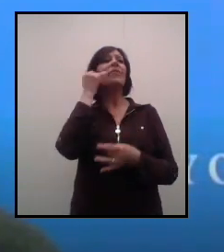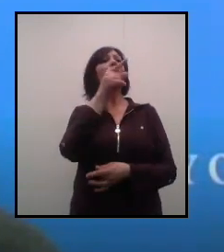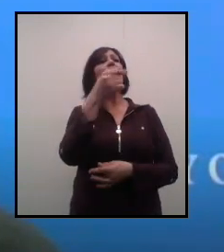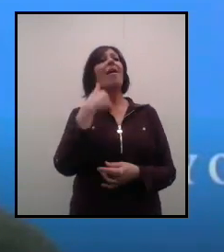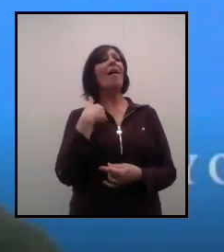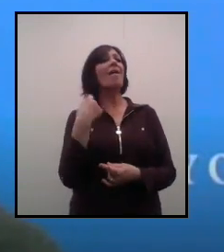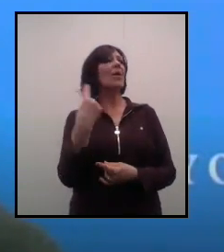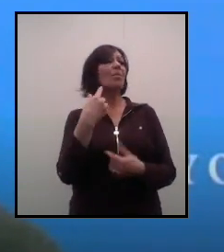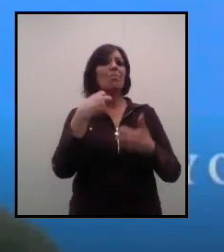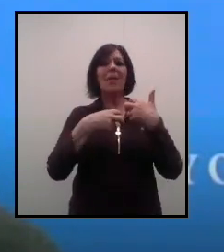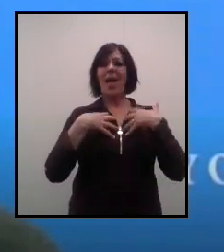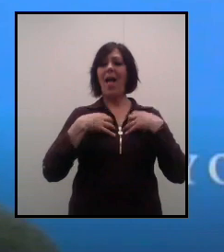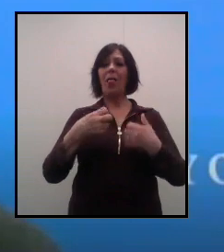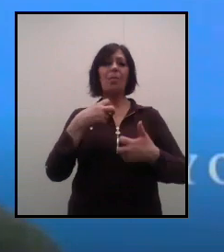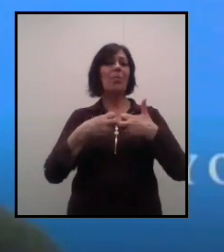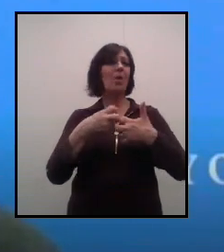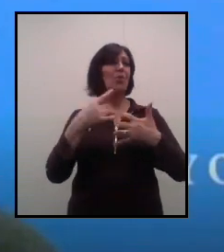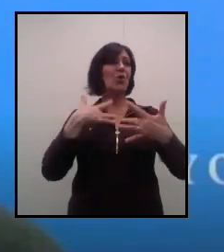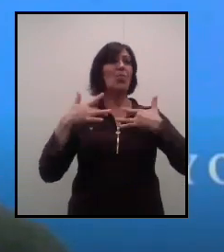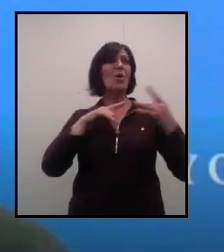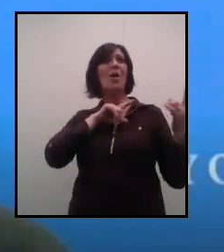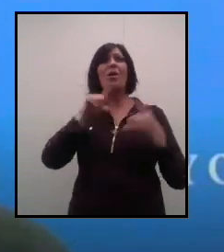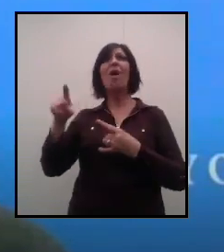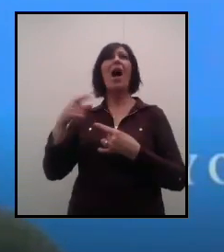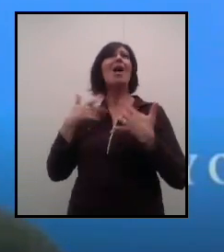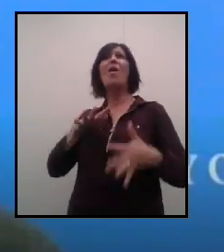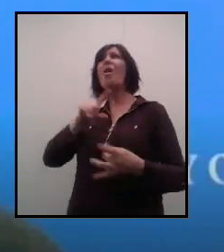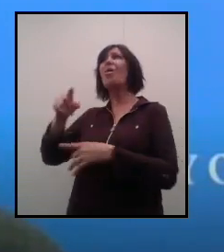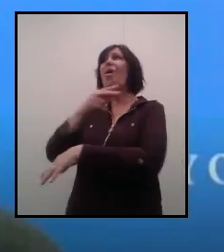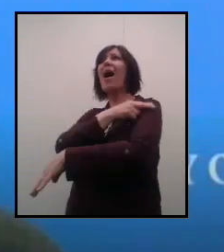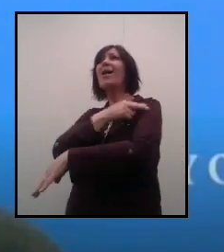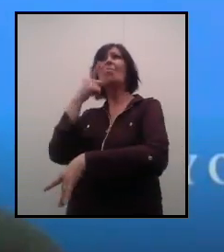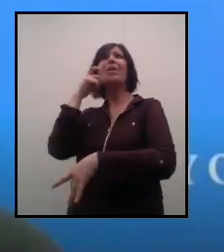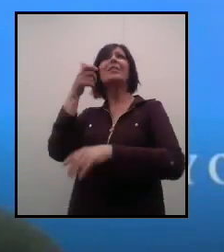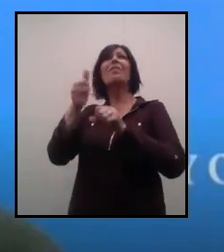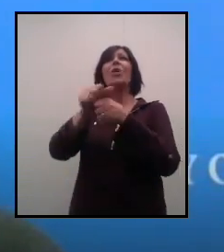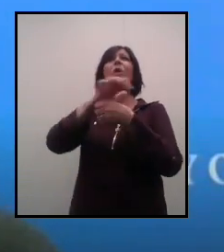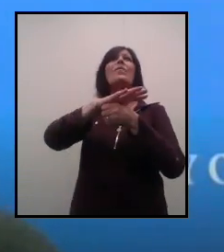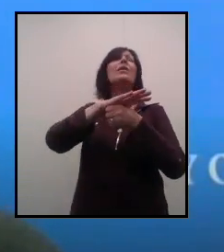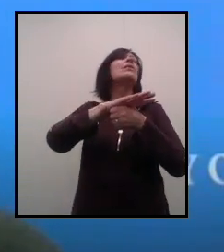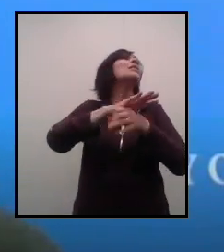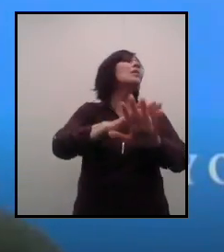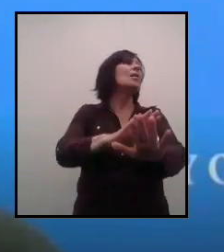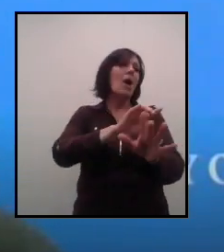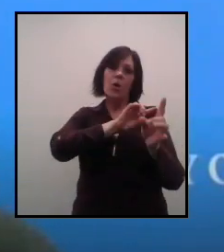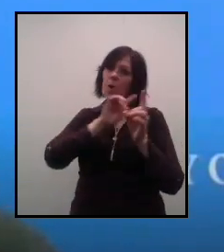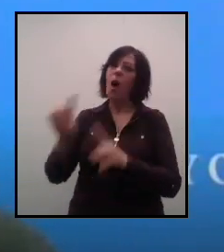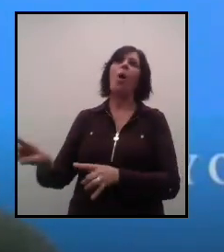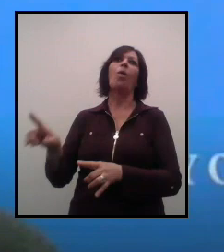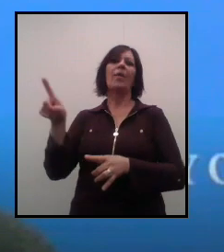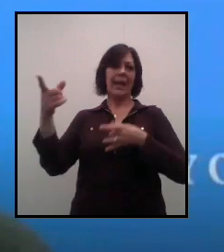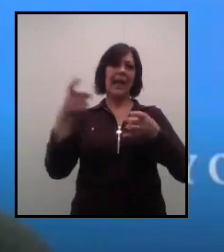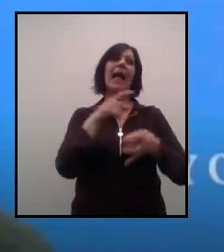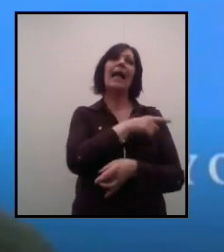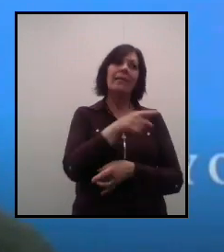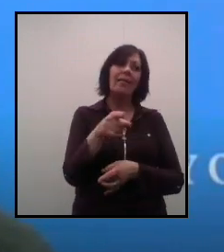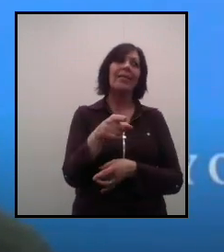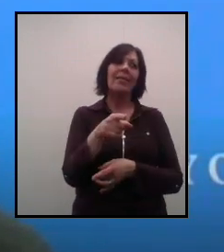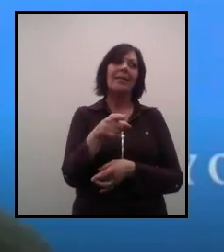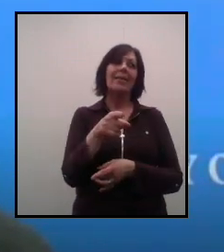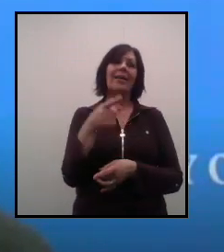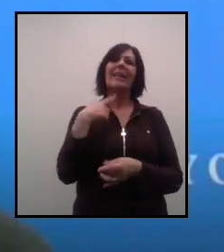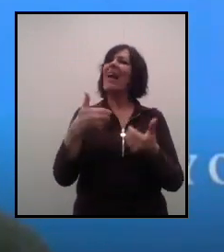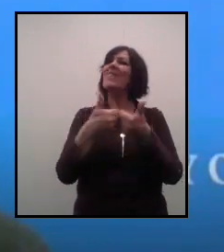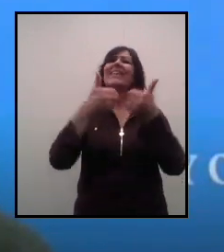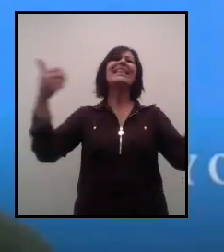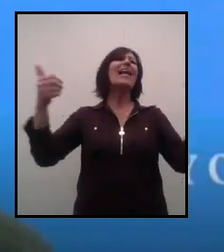health condition and you're worried about going to a hospital because of COVID-19, please don't. Go to the hospitals. They can handle it with a capacity-wise, and they have